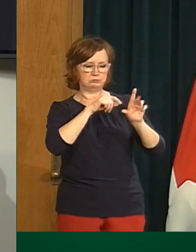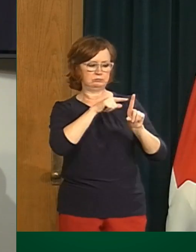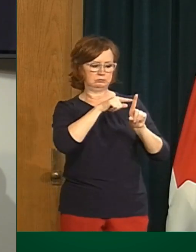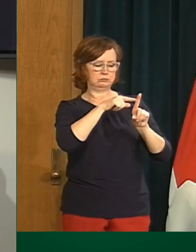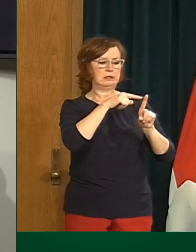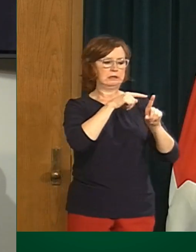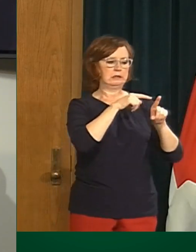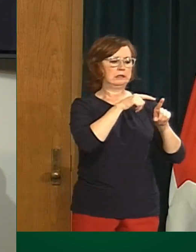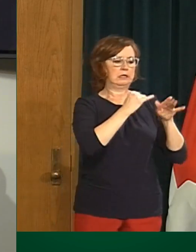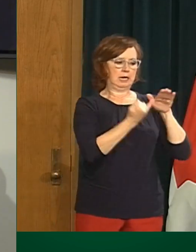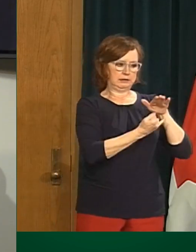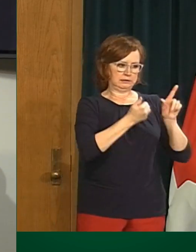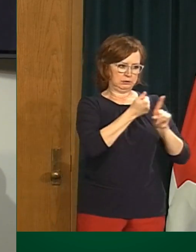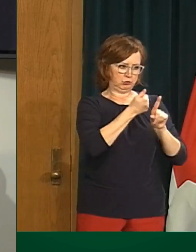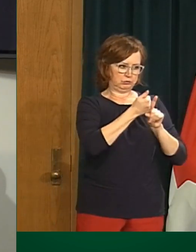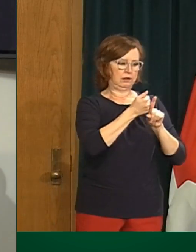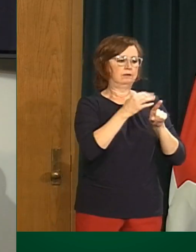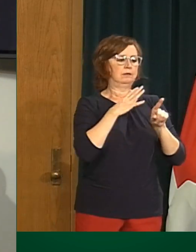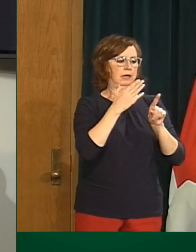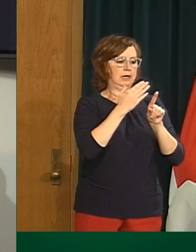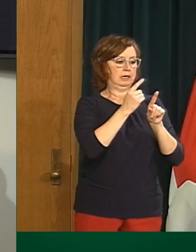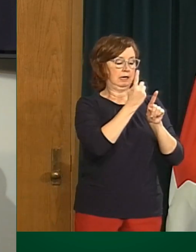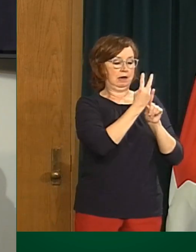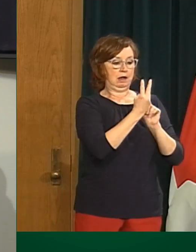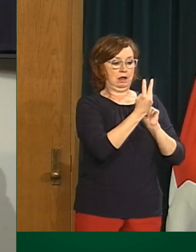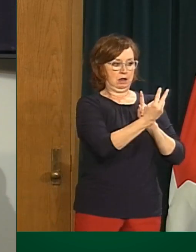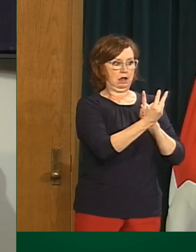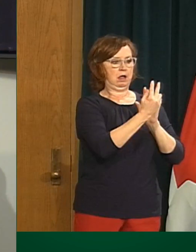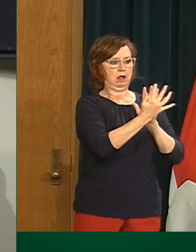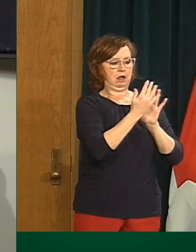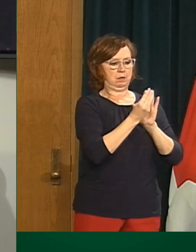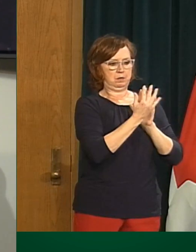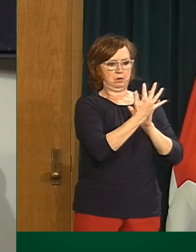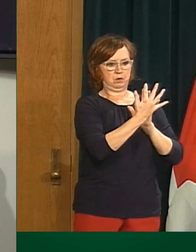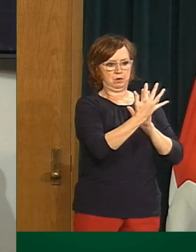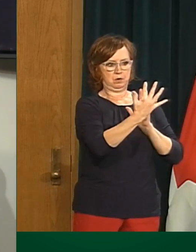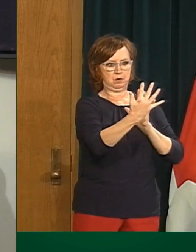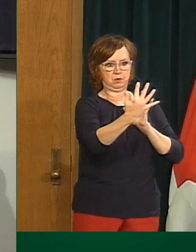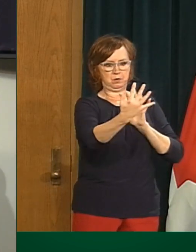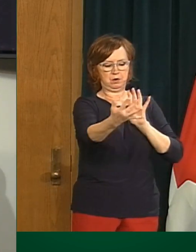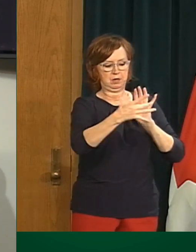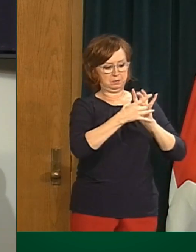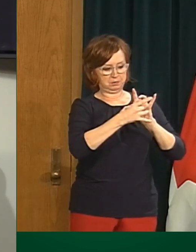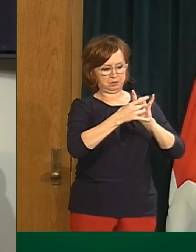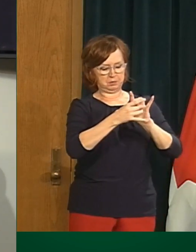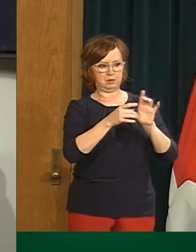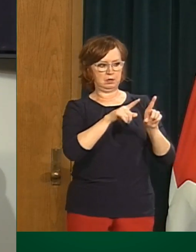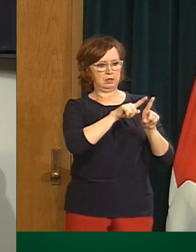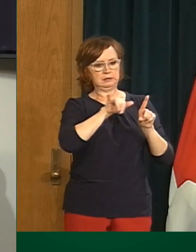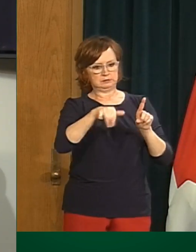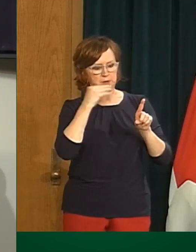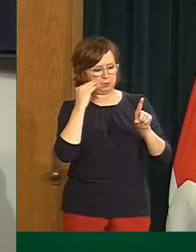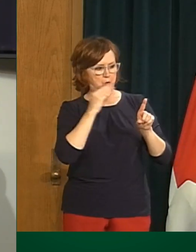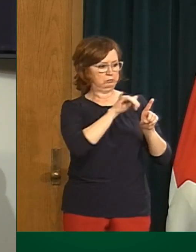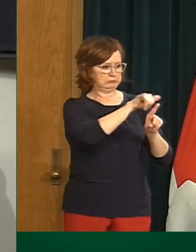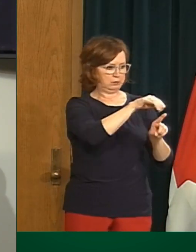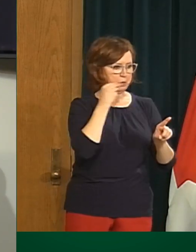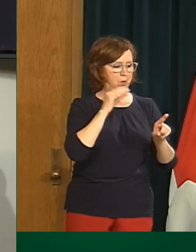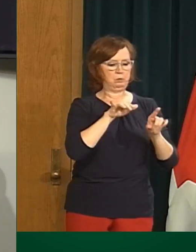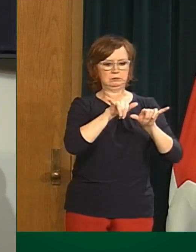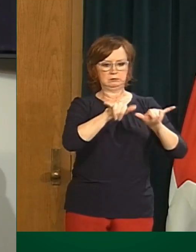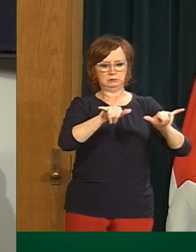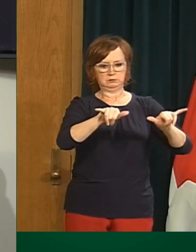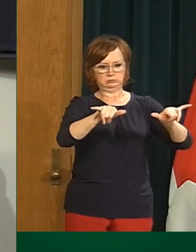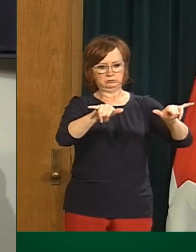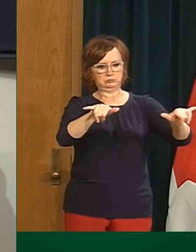self-isolate close contacts immediately. Actually, it happened in a matter of 24 hours. We